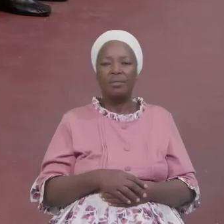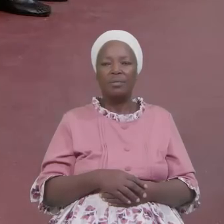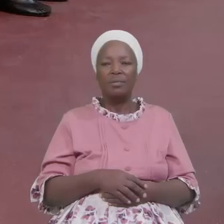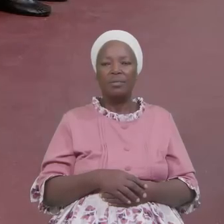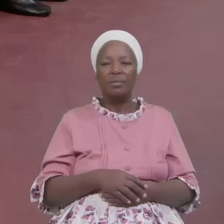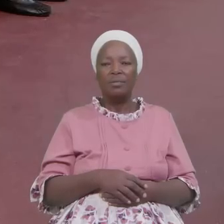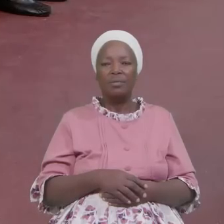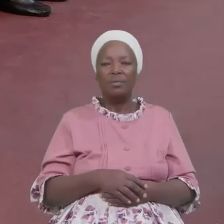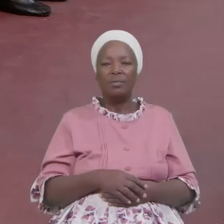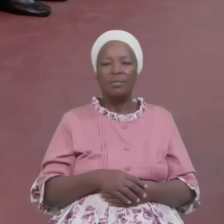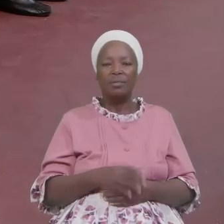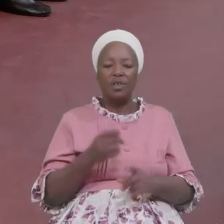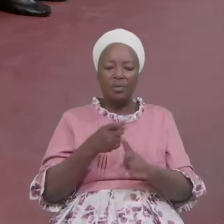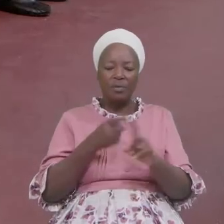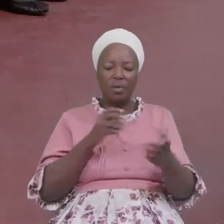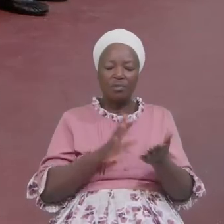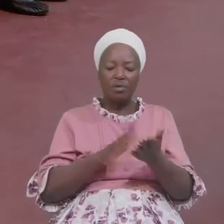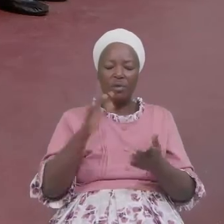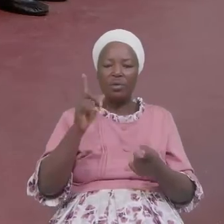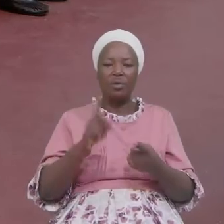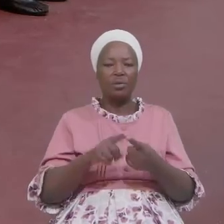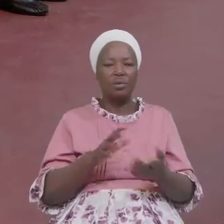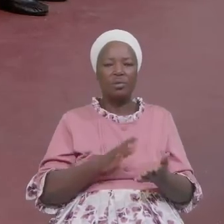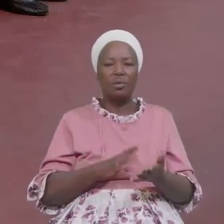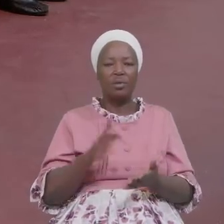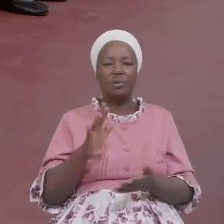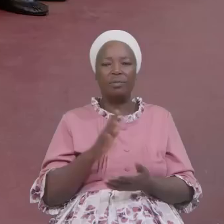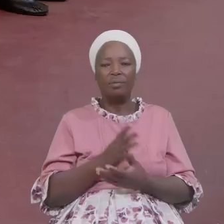From glory to glory.